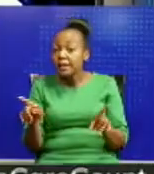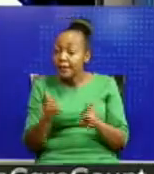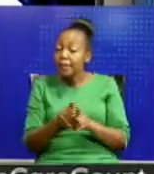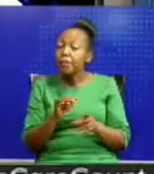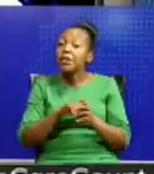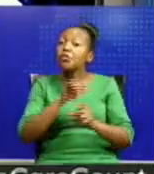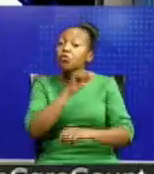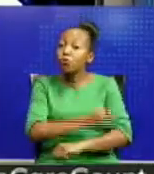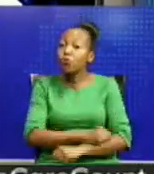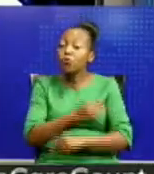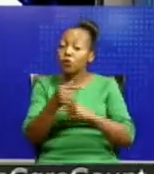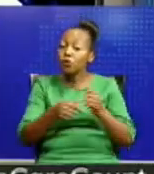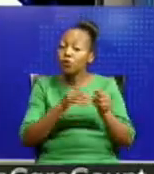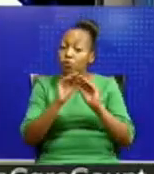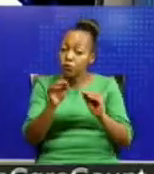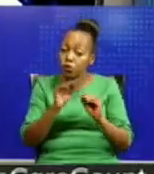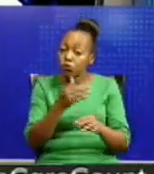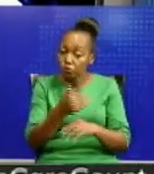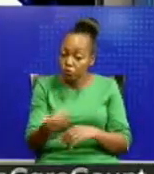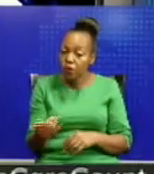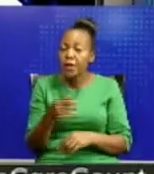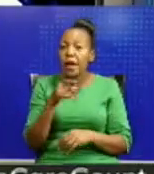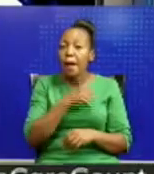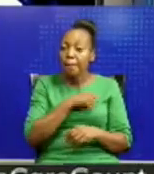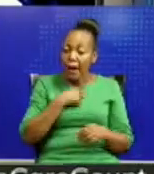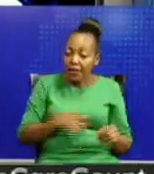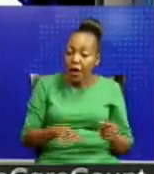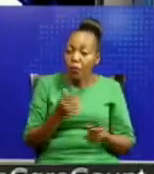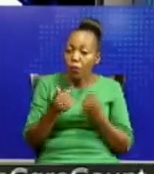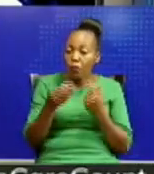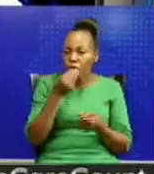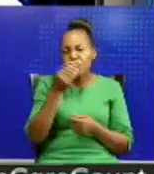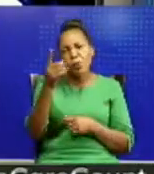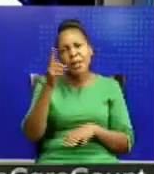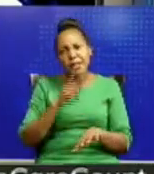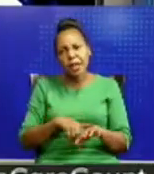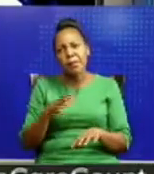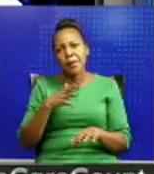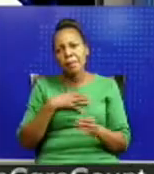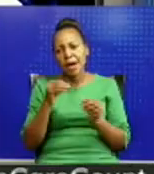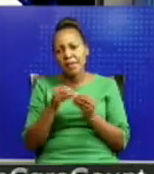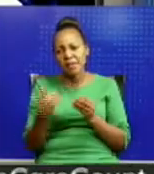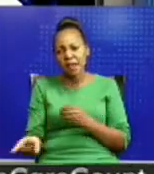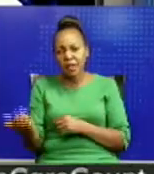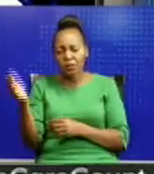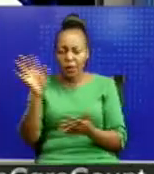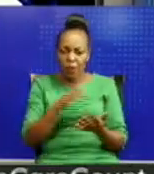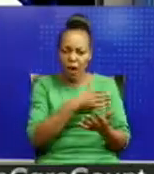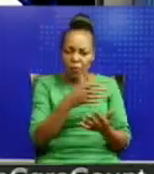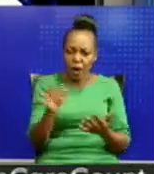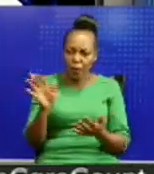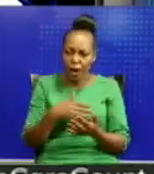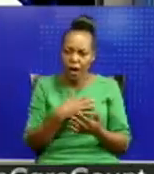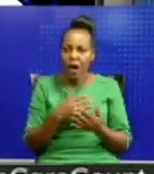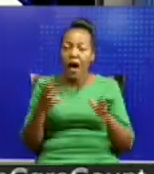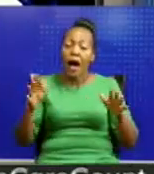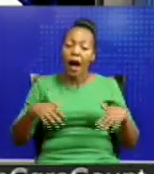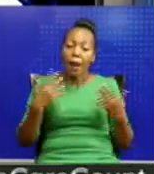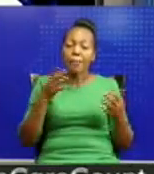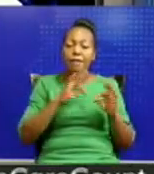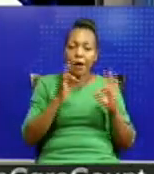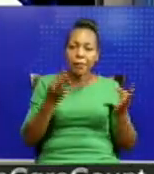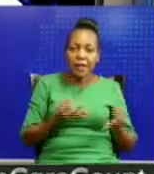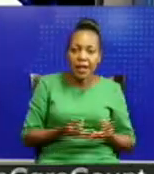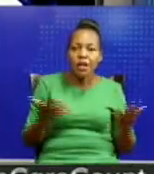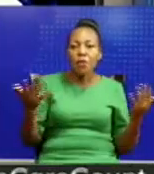children that women are the ones who cook at home. And one time my son was singing a song of happy family where mommy